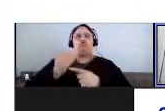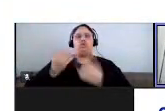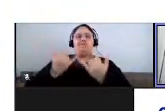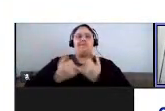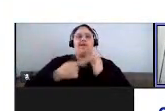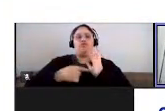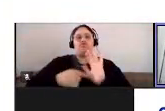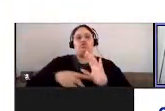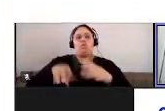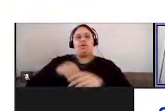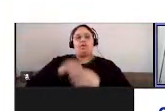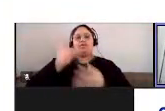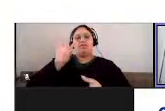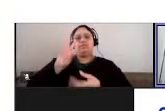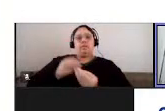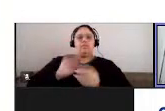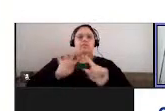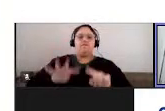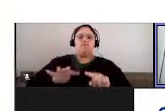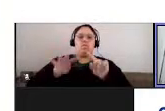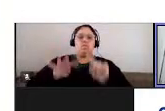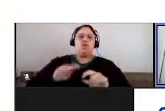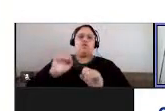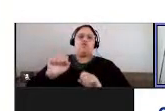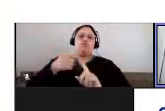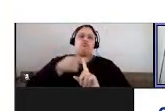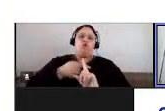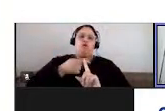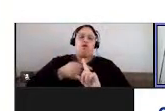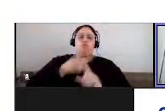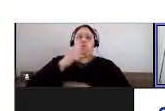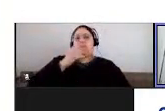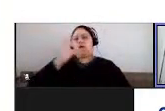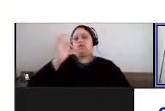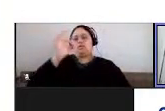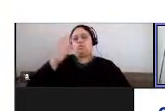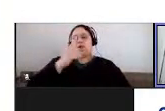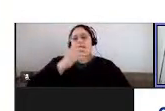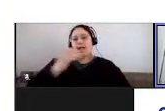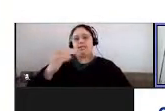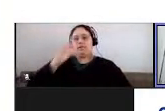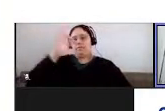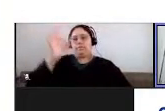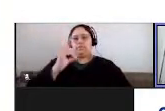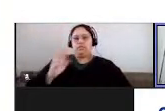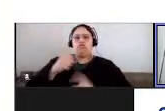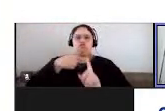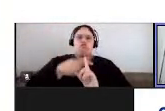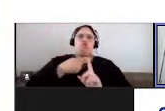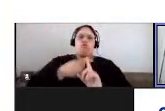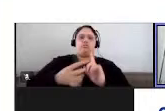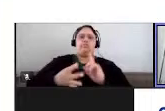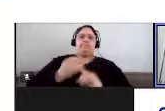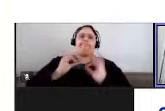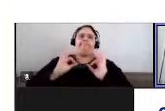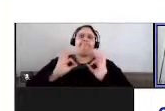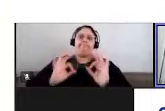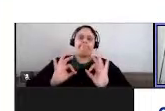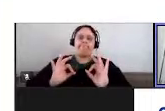in the summary, 14 of its targets, so 100% of its targets was